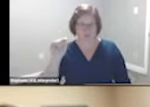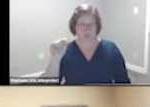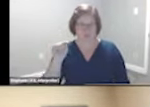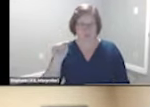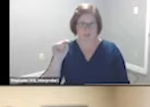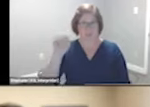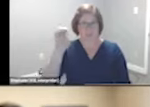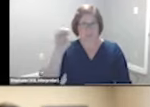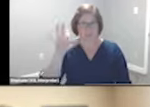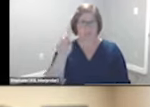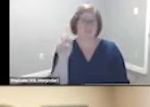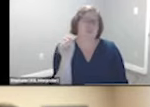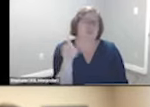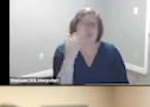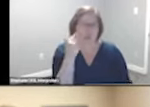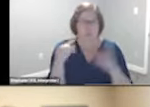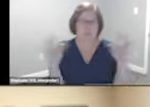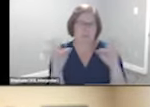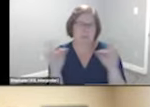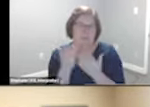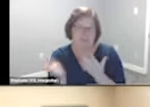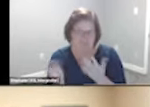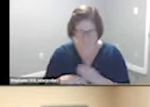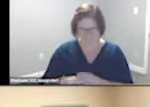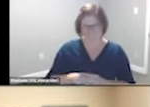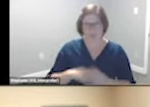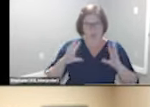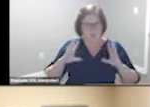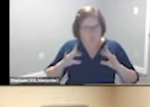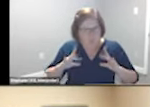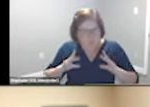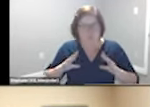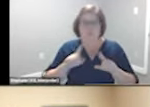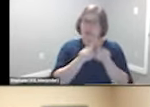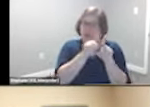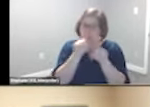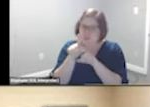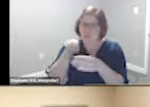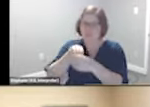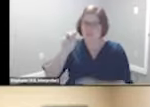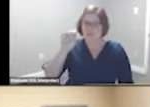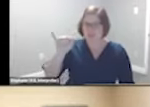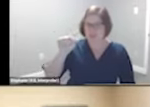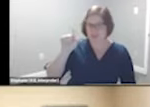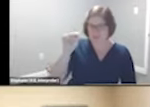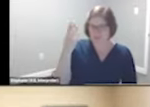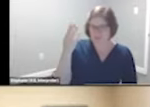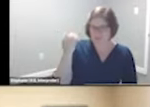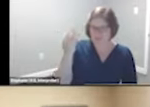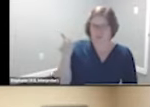So, basic stuff. As if this wasn't impressive enough, in May of 2014, she received